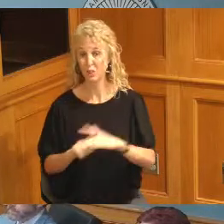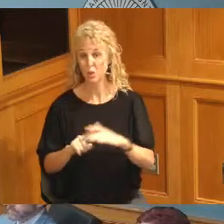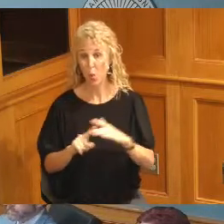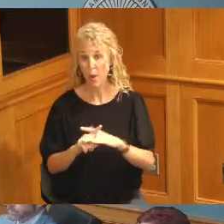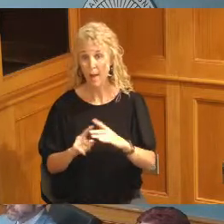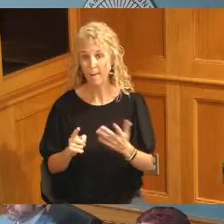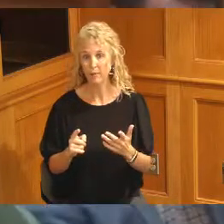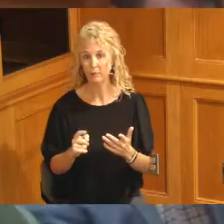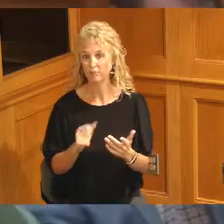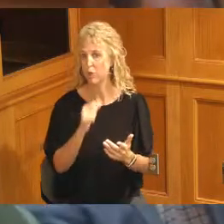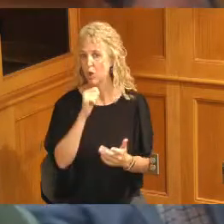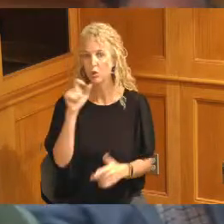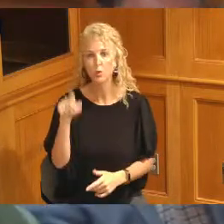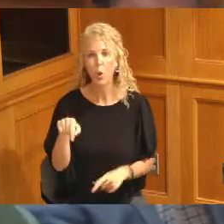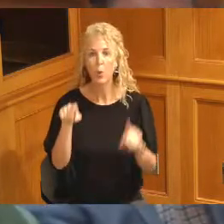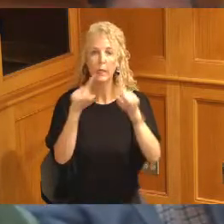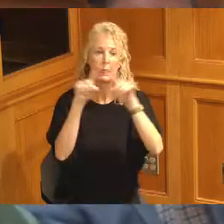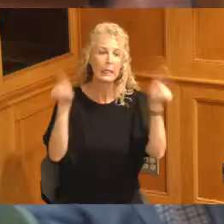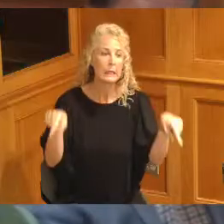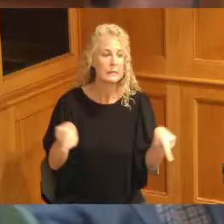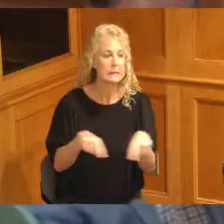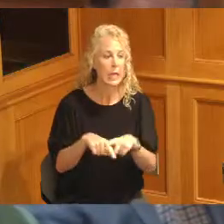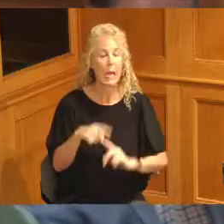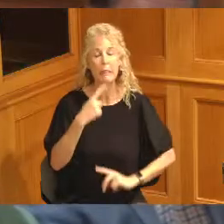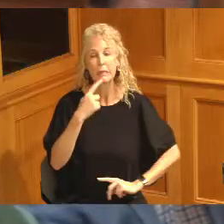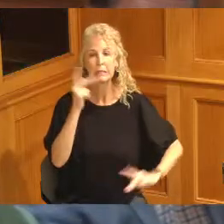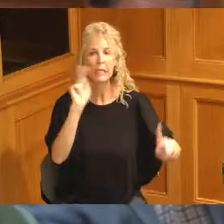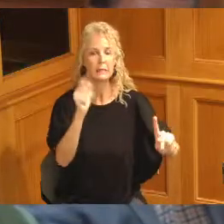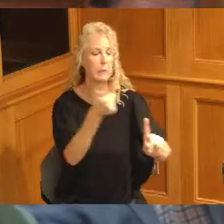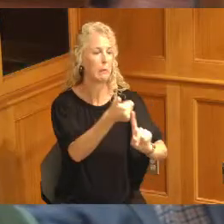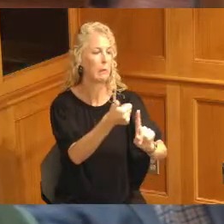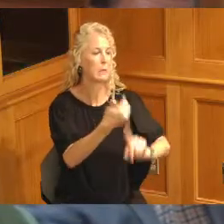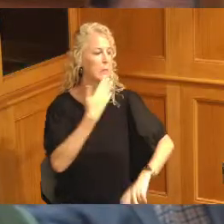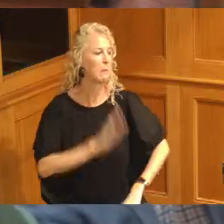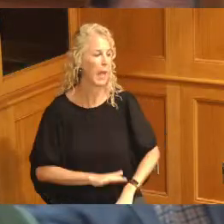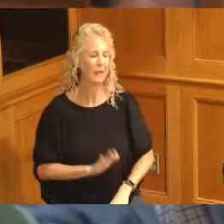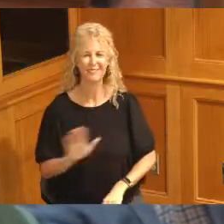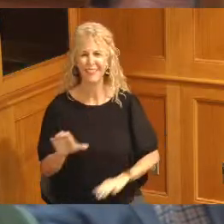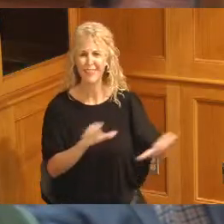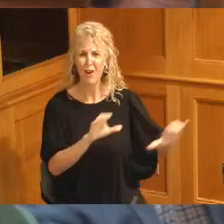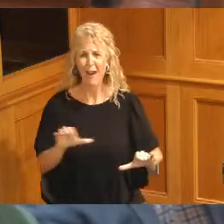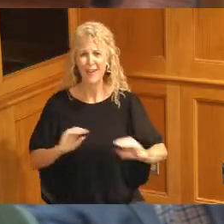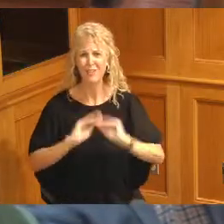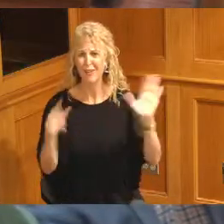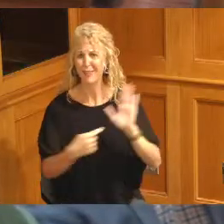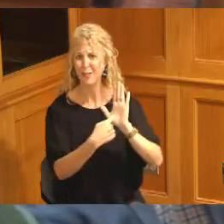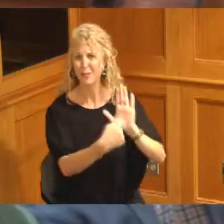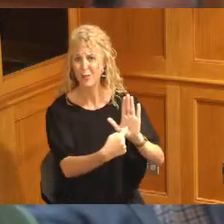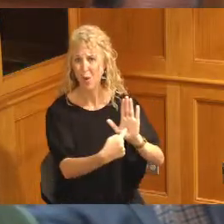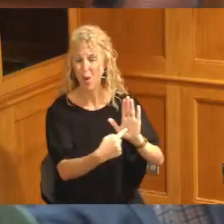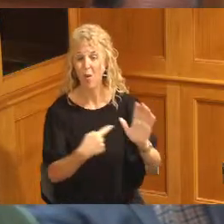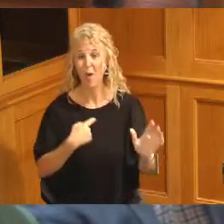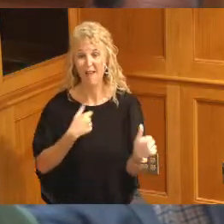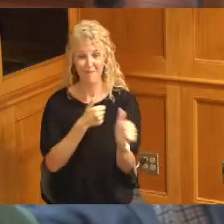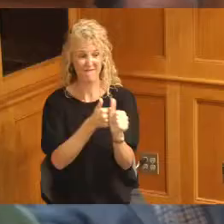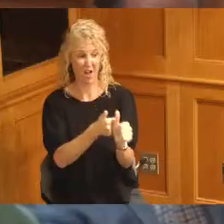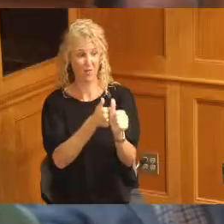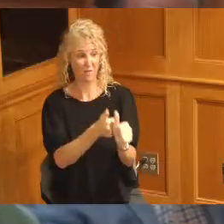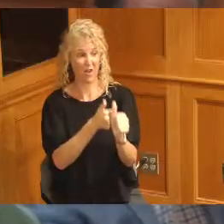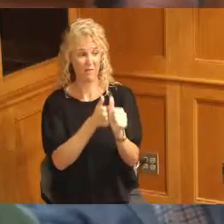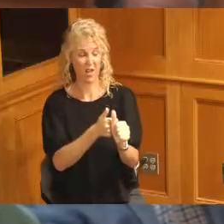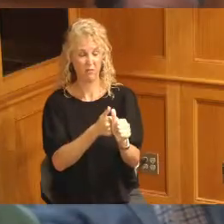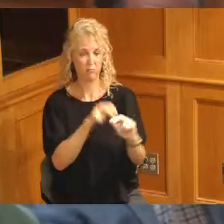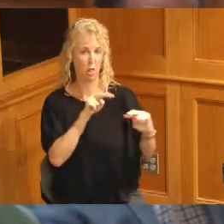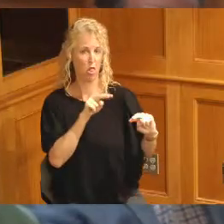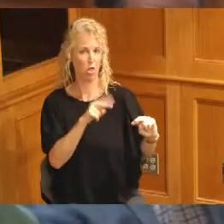need a sign that says, oh, these people are bad. They're showing you with their actions. I've been following neo-Nazis for years about